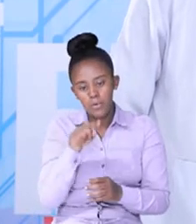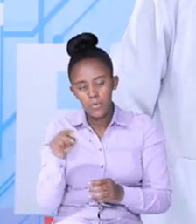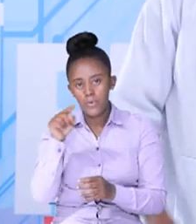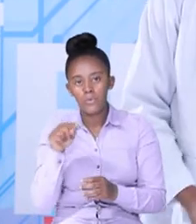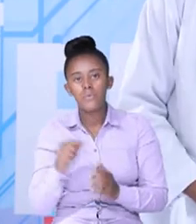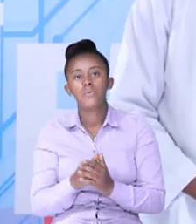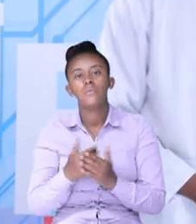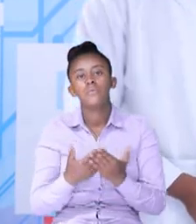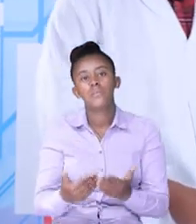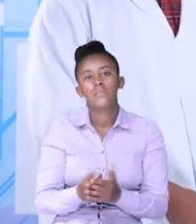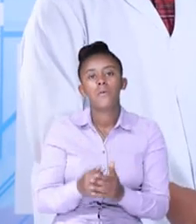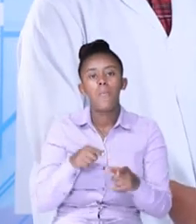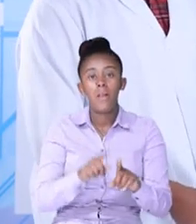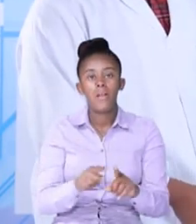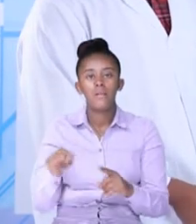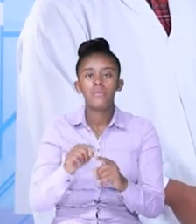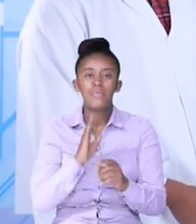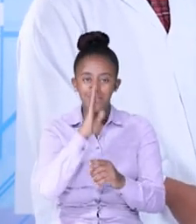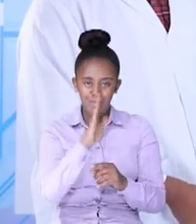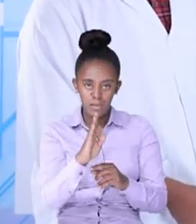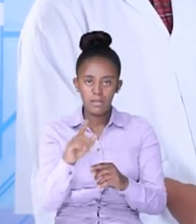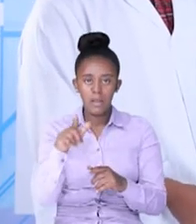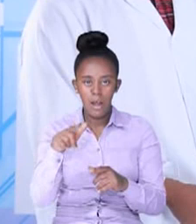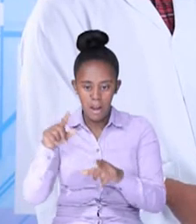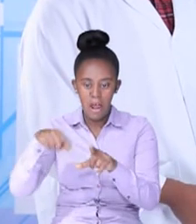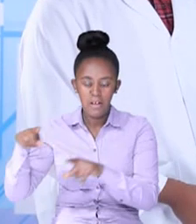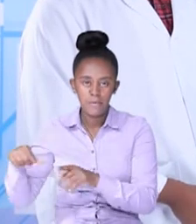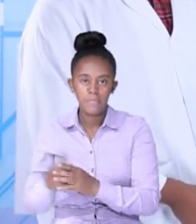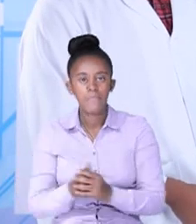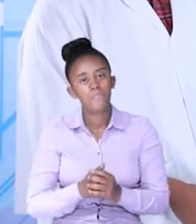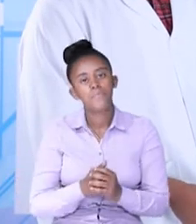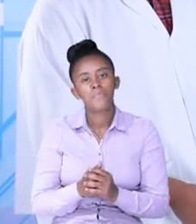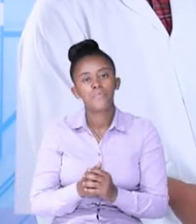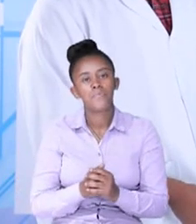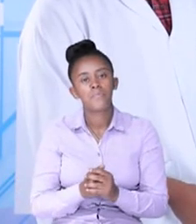and the parallel tends to move it along a straight line. Now let's try to see